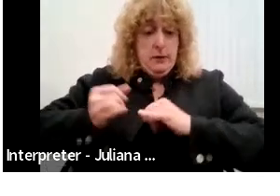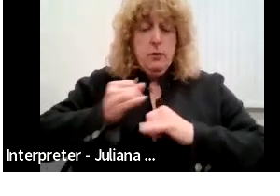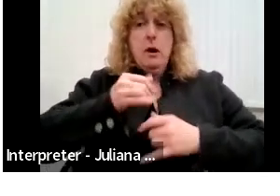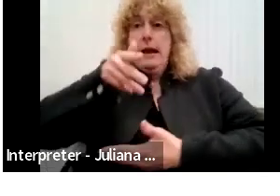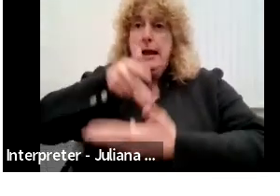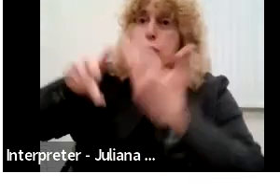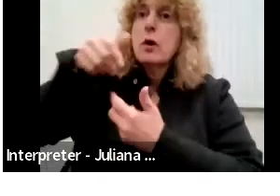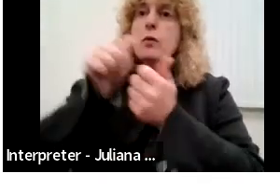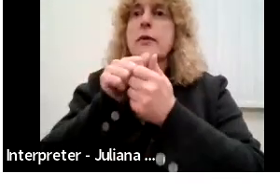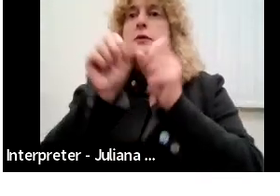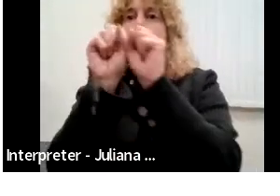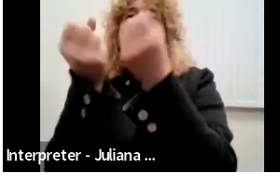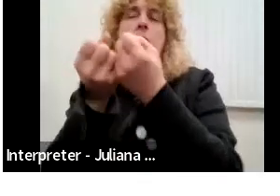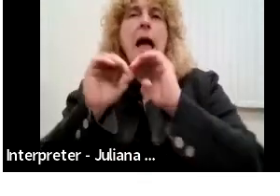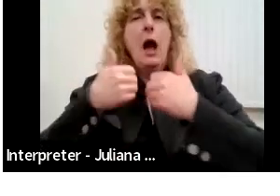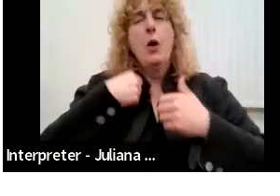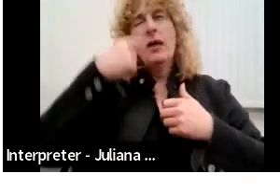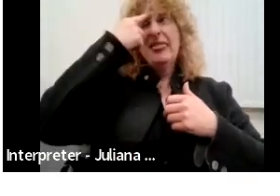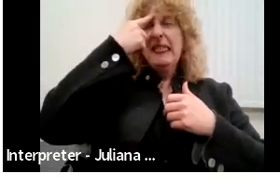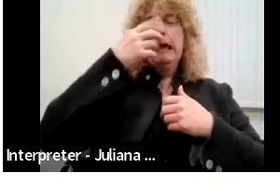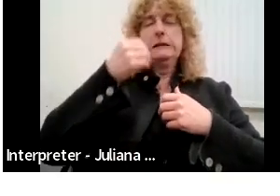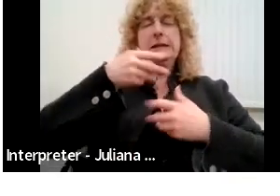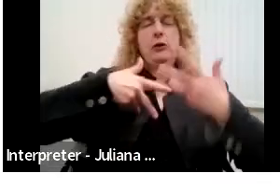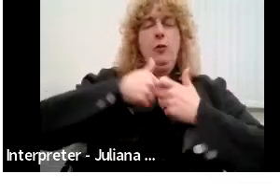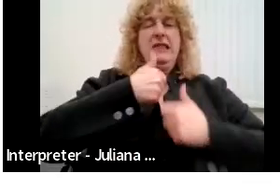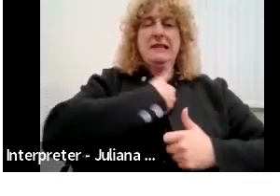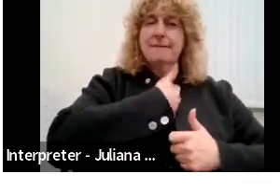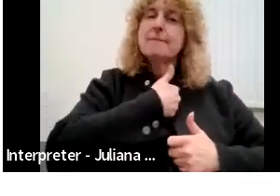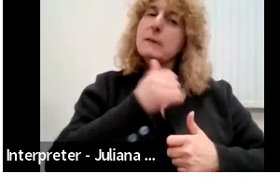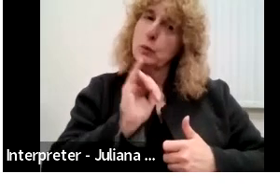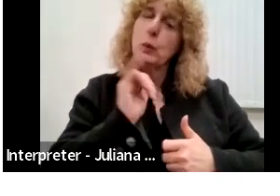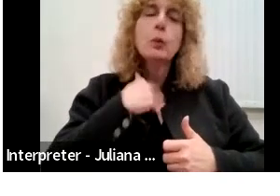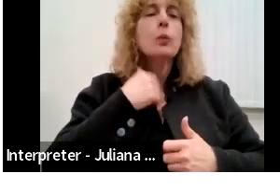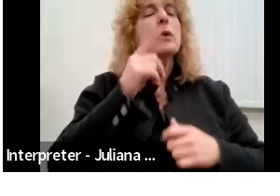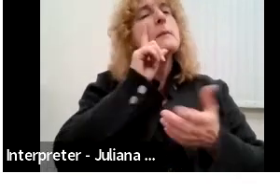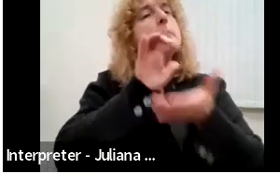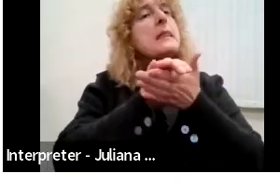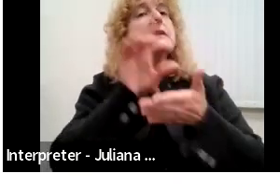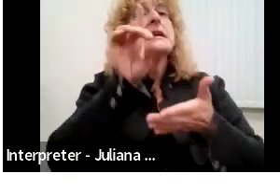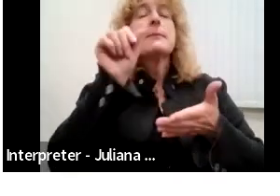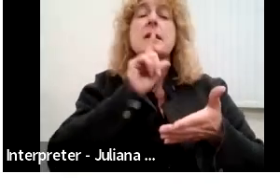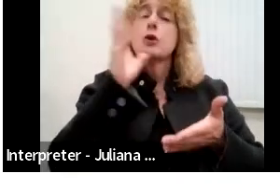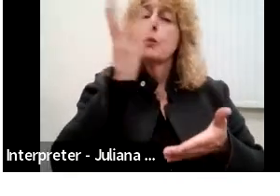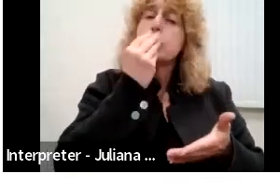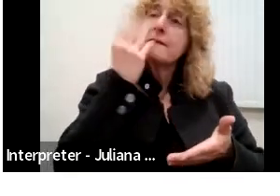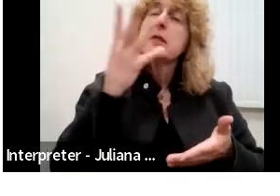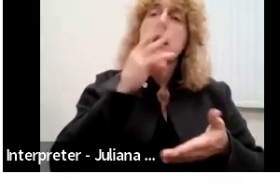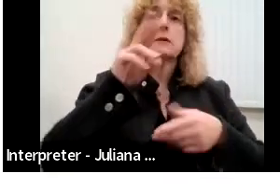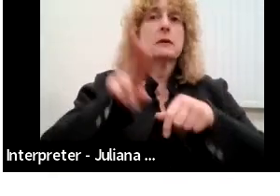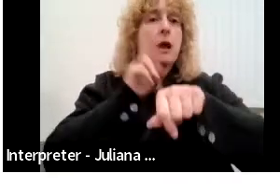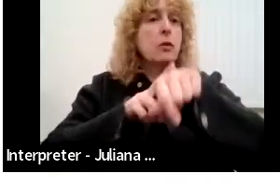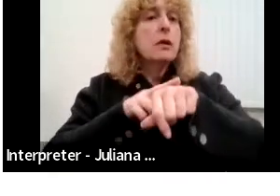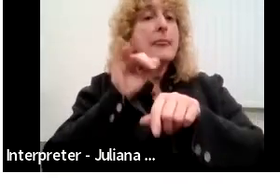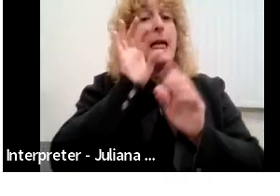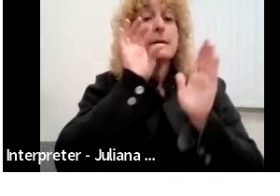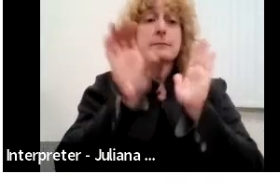and how we think about interact with ourselves. And we believe that disability is beautiful and natural. And the image